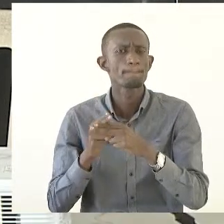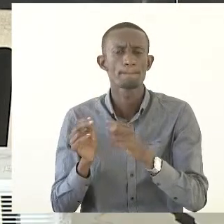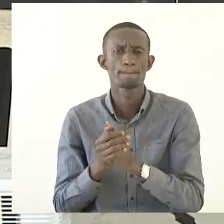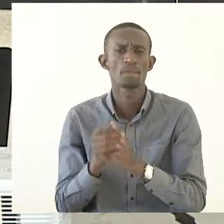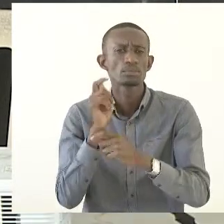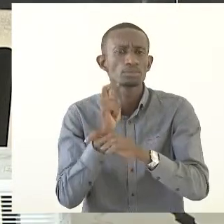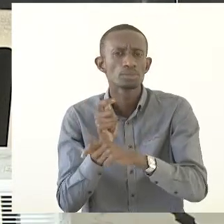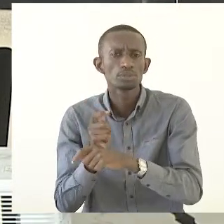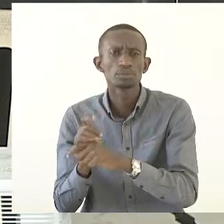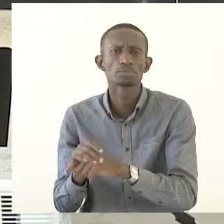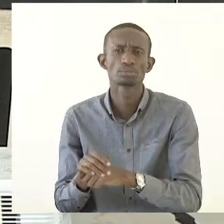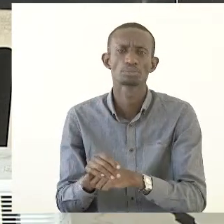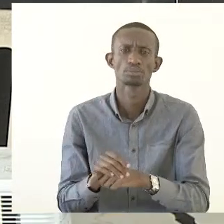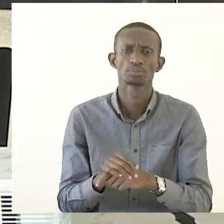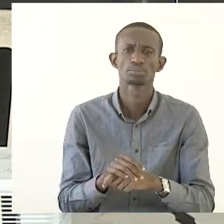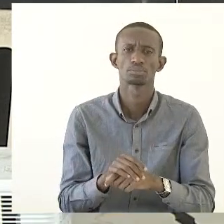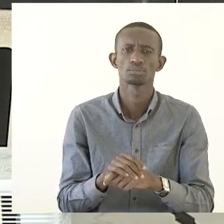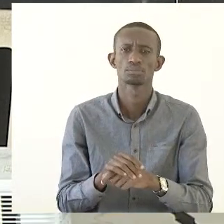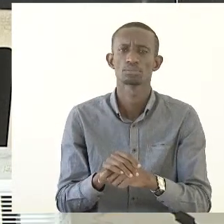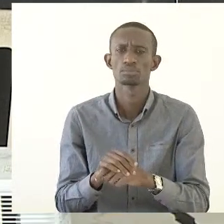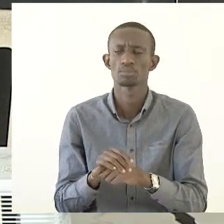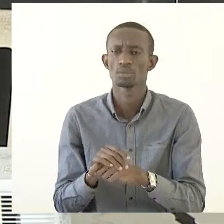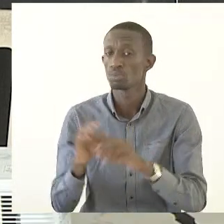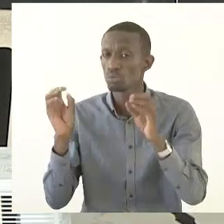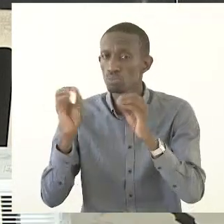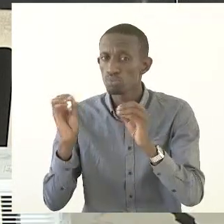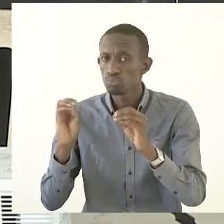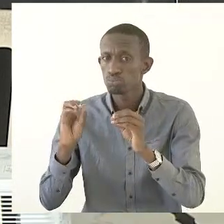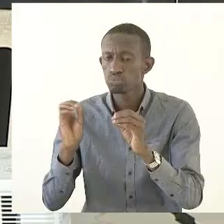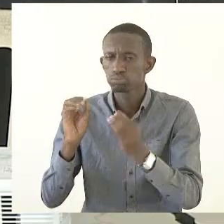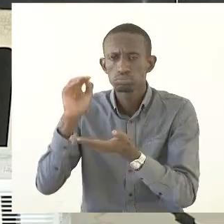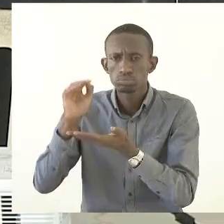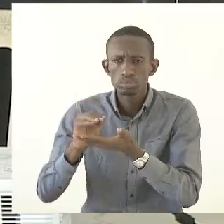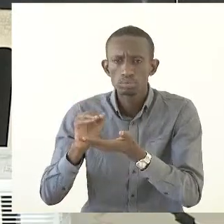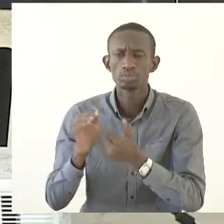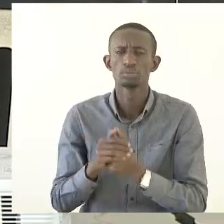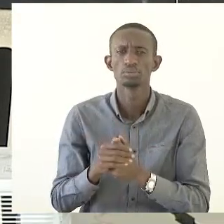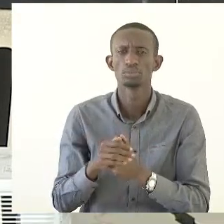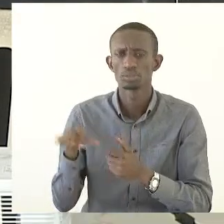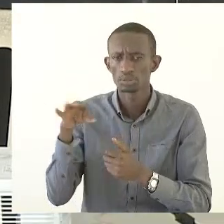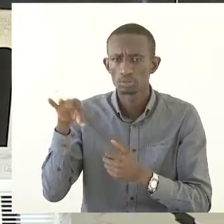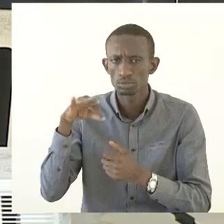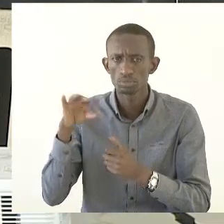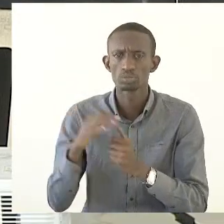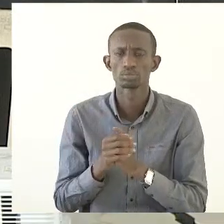sugars and proteins. I think, students, you do remember the previous